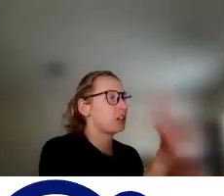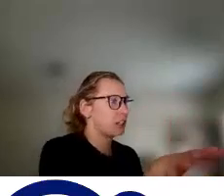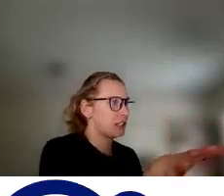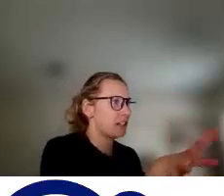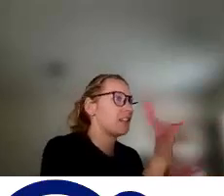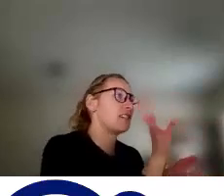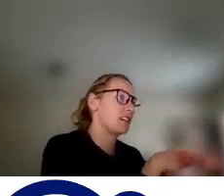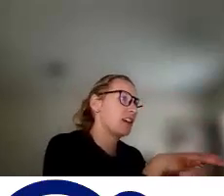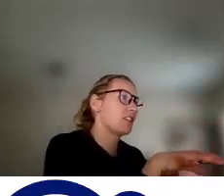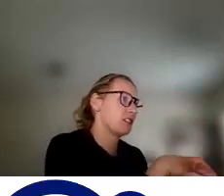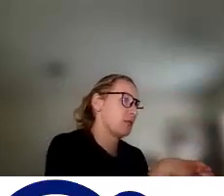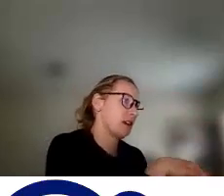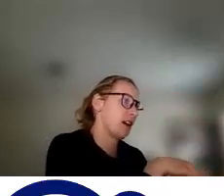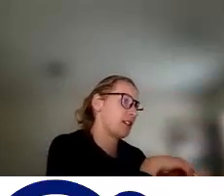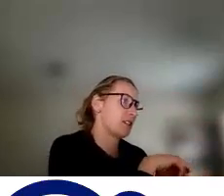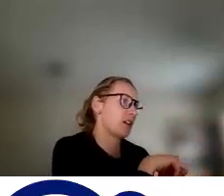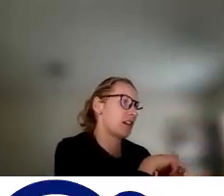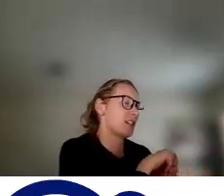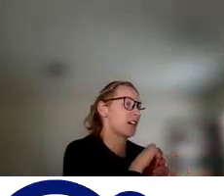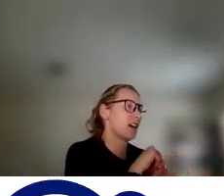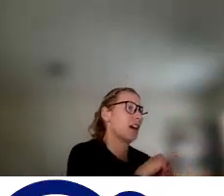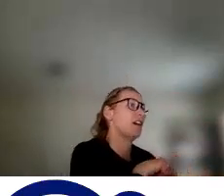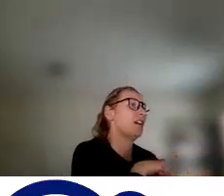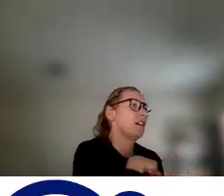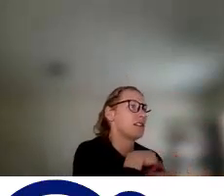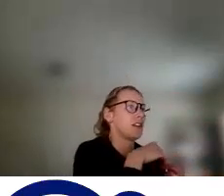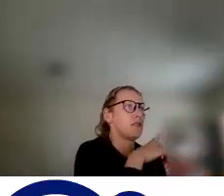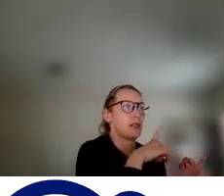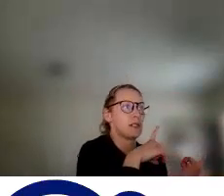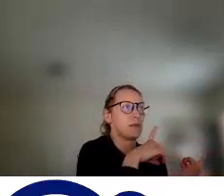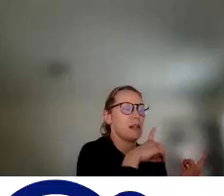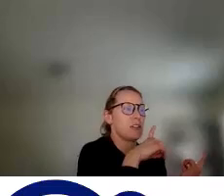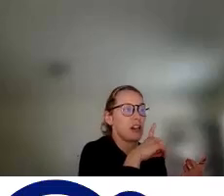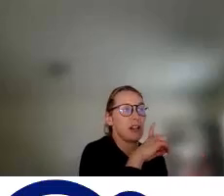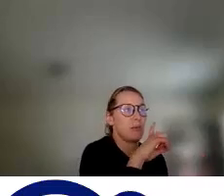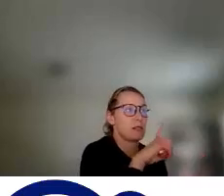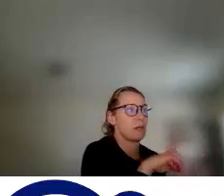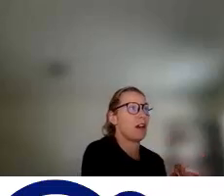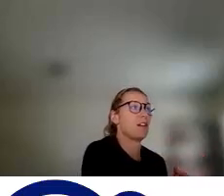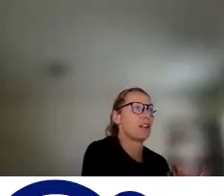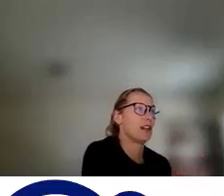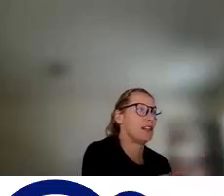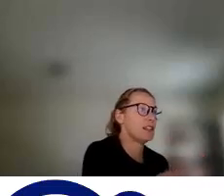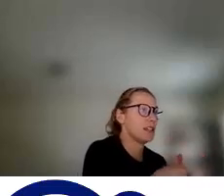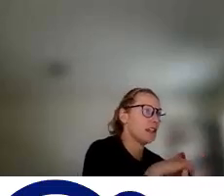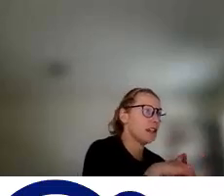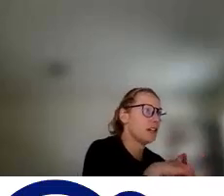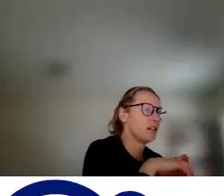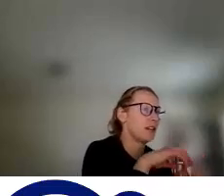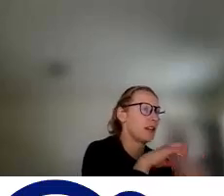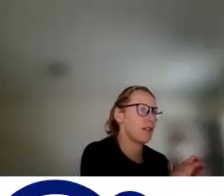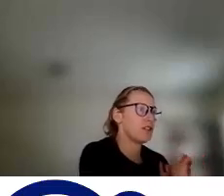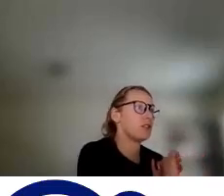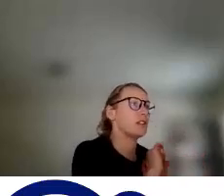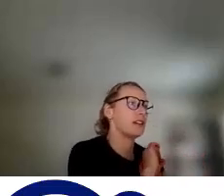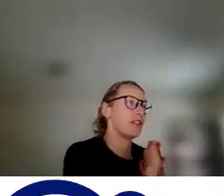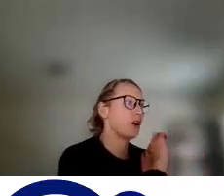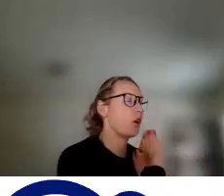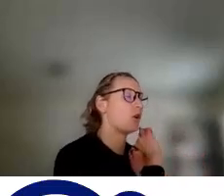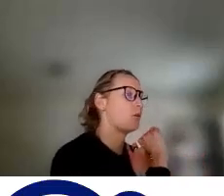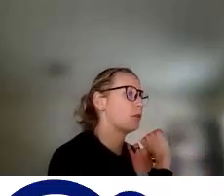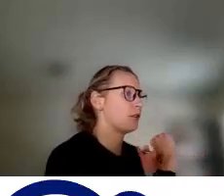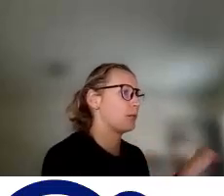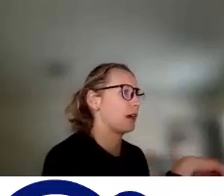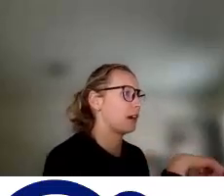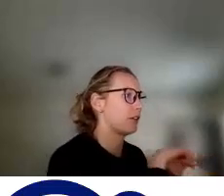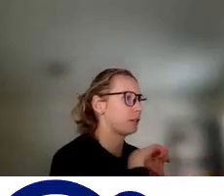say, currently the CHCBS criteria that a child must be under 18. They have to live